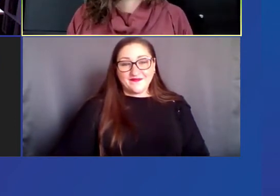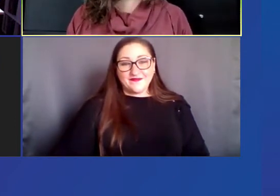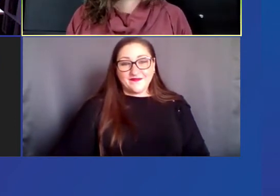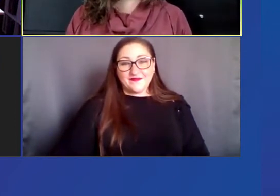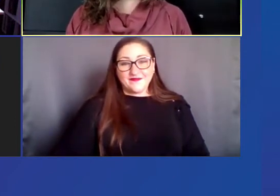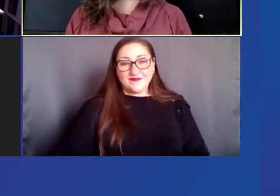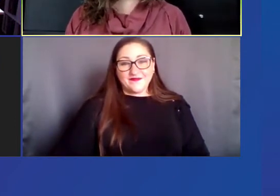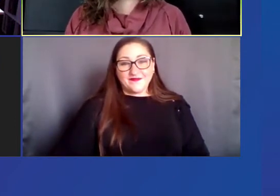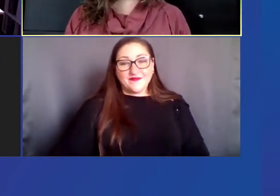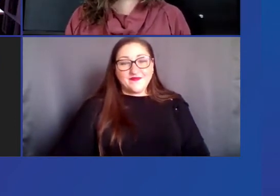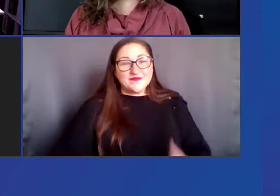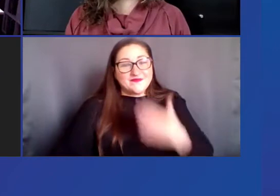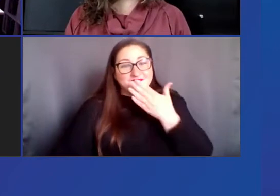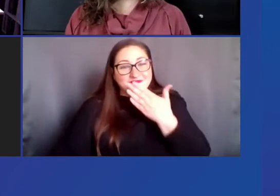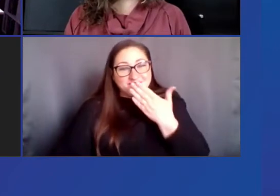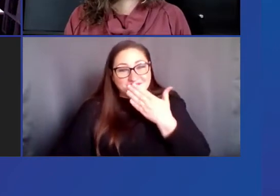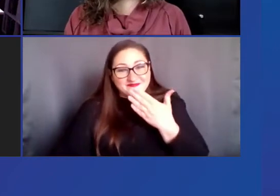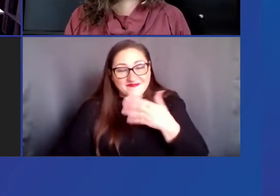Thank y'all.